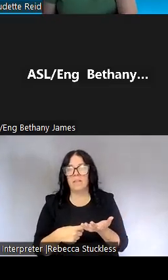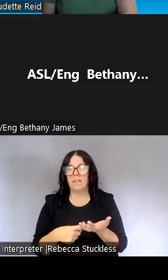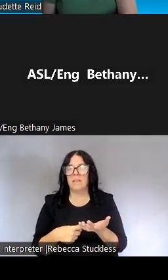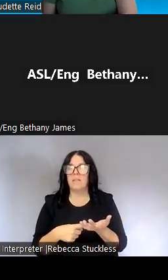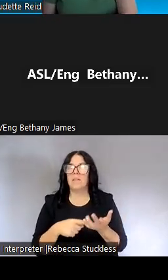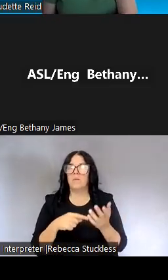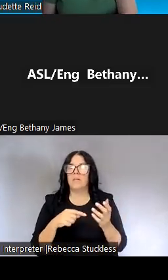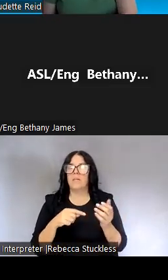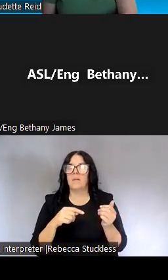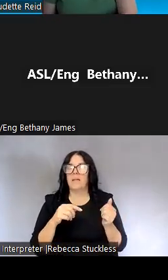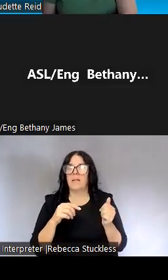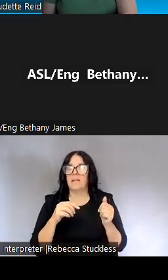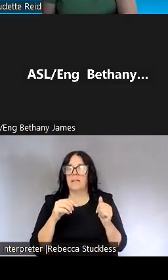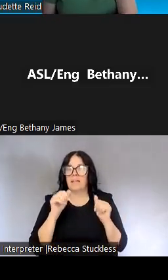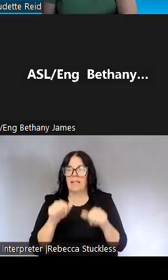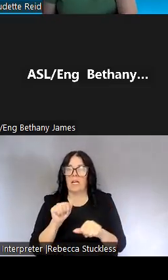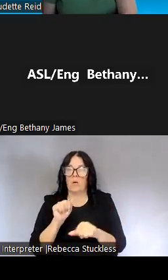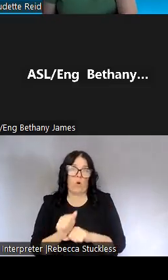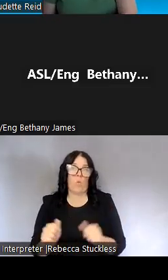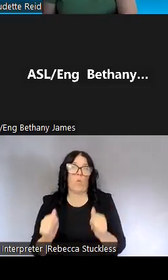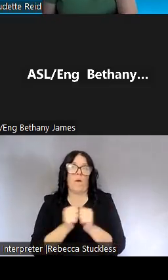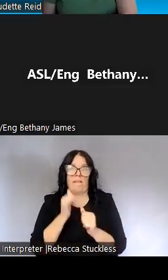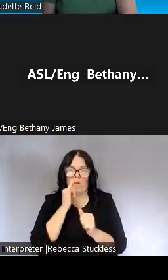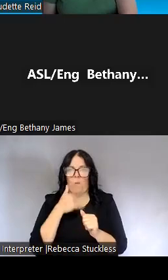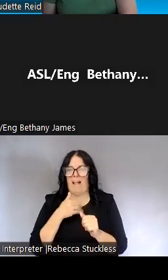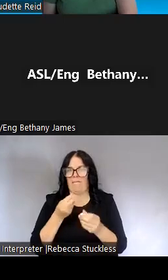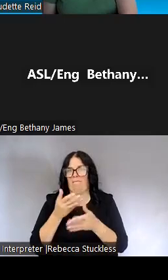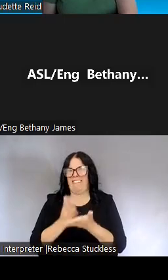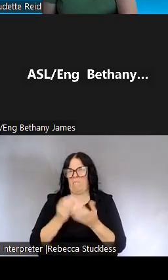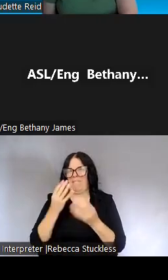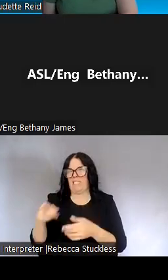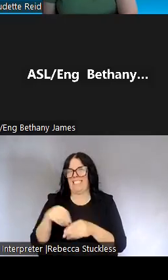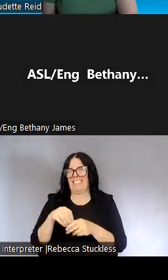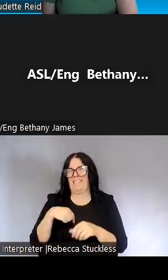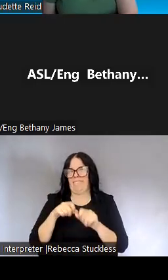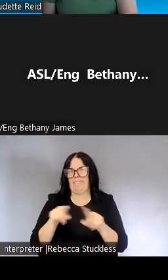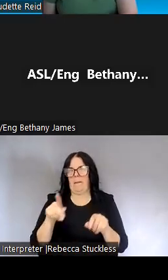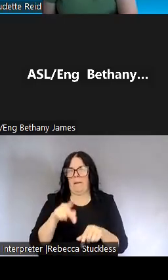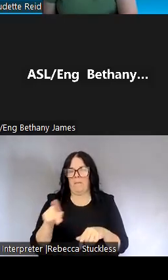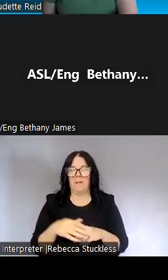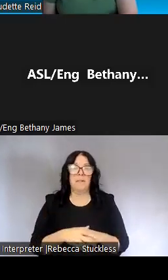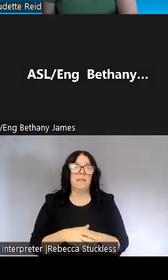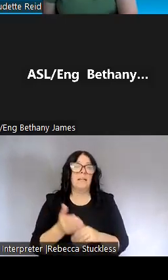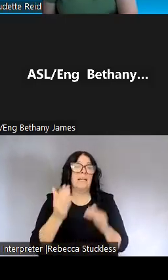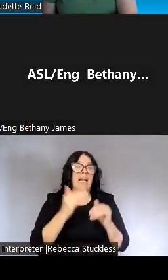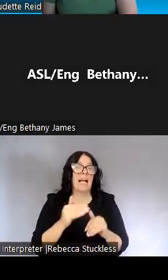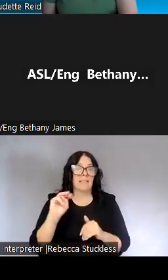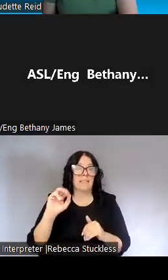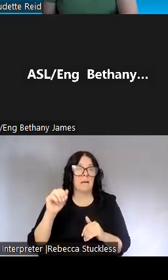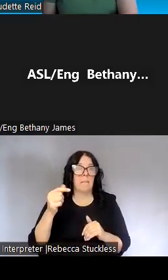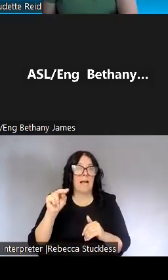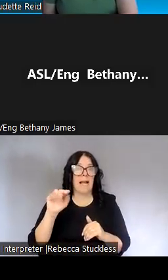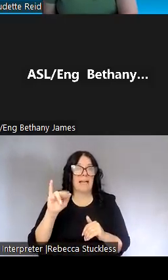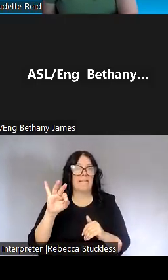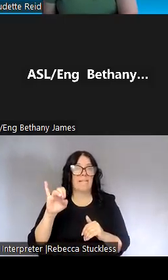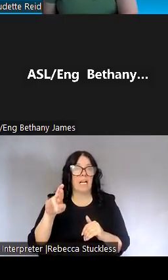with the phone, you'll have some information on that. Now, the next is Magnifier, and this